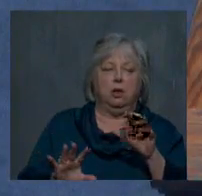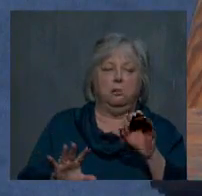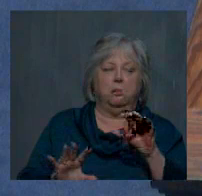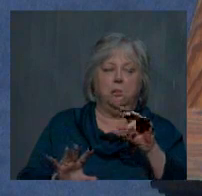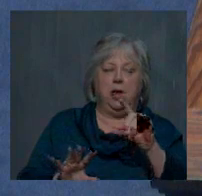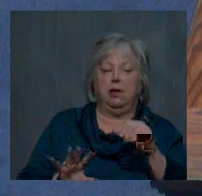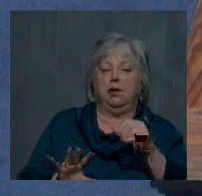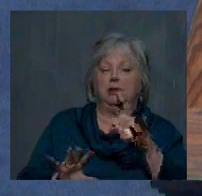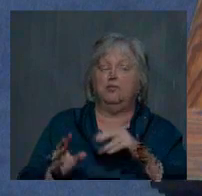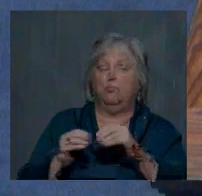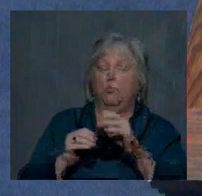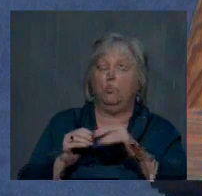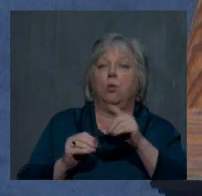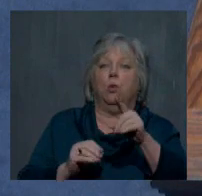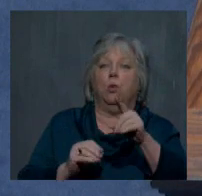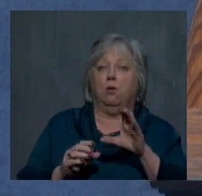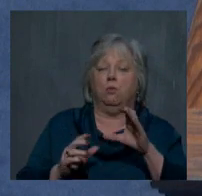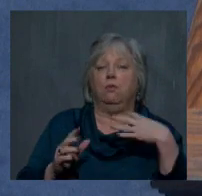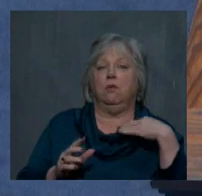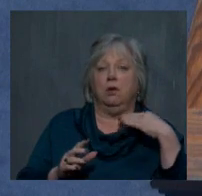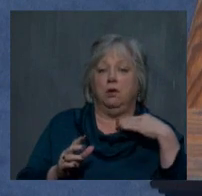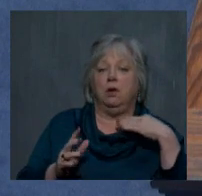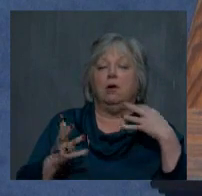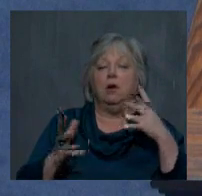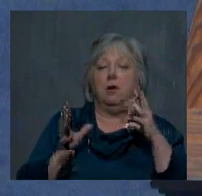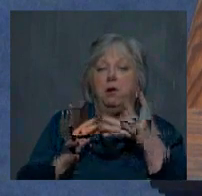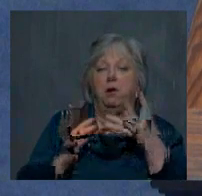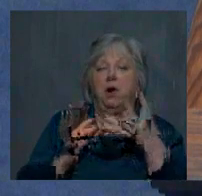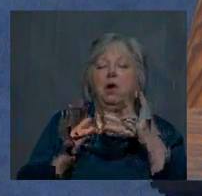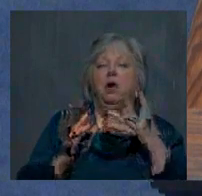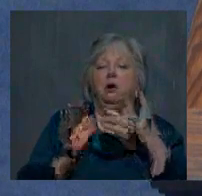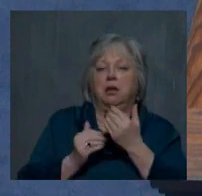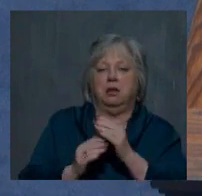There were over 100 volunteers, at least